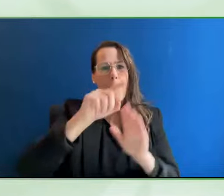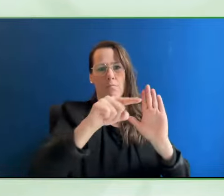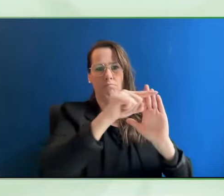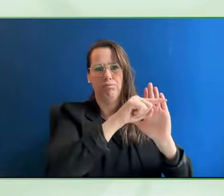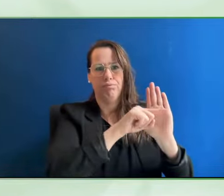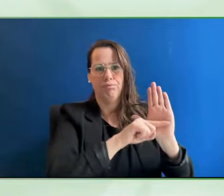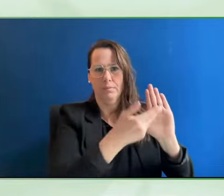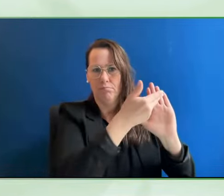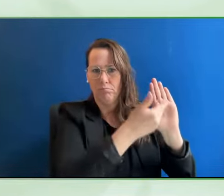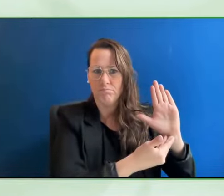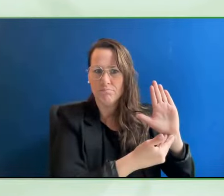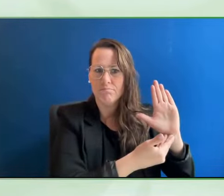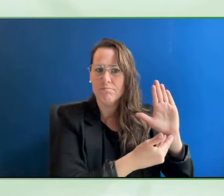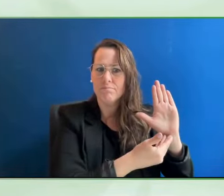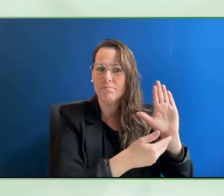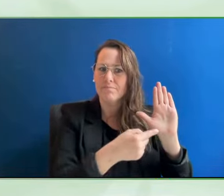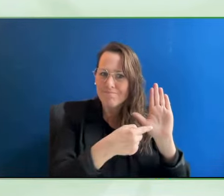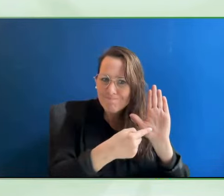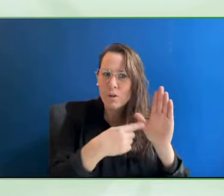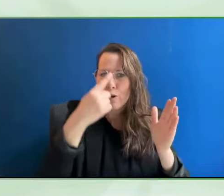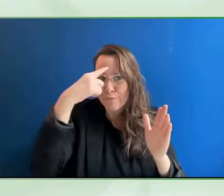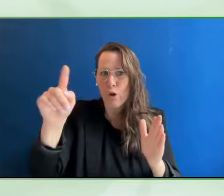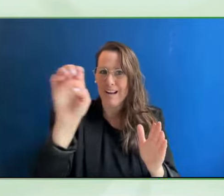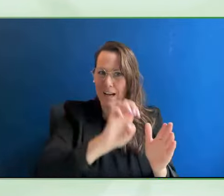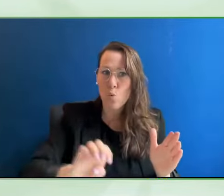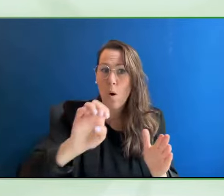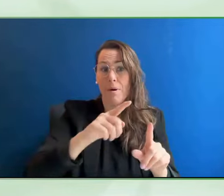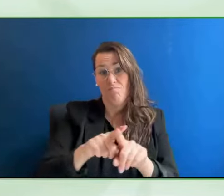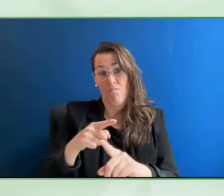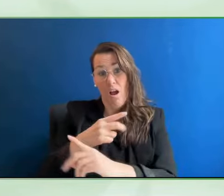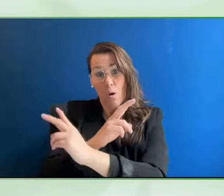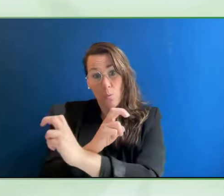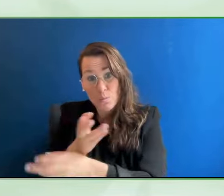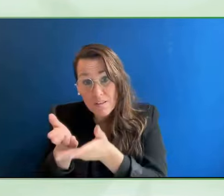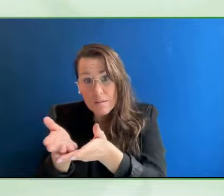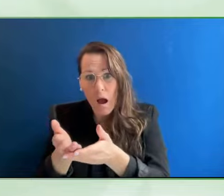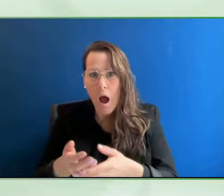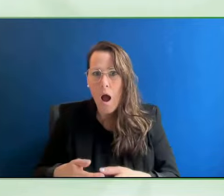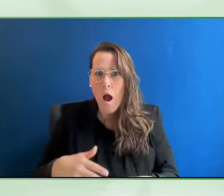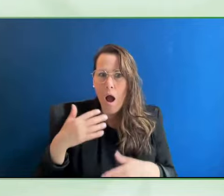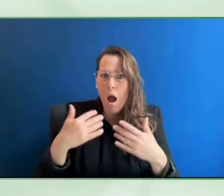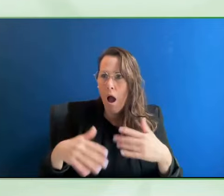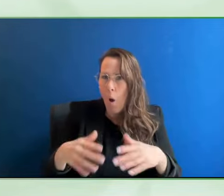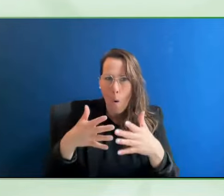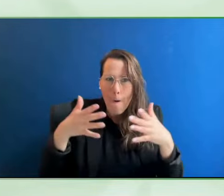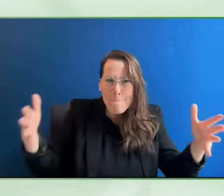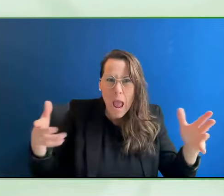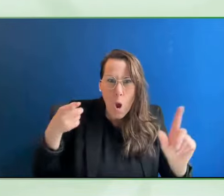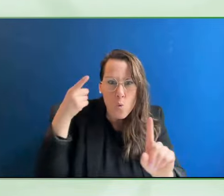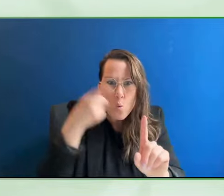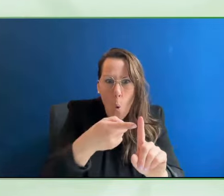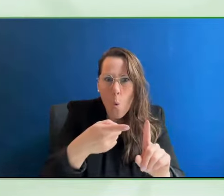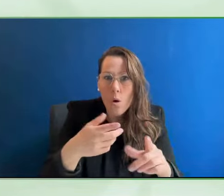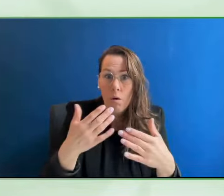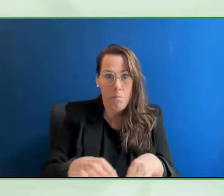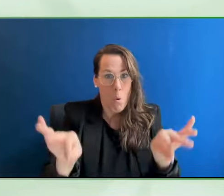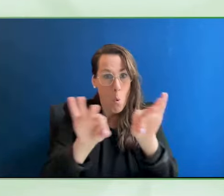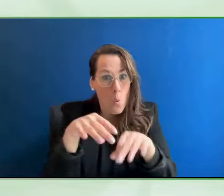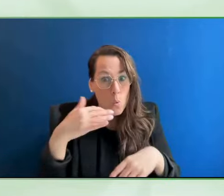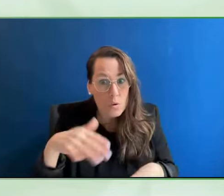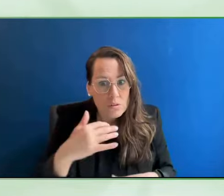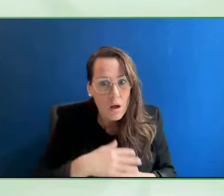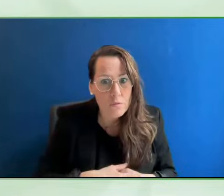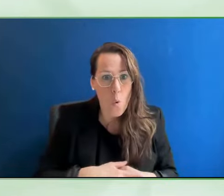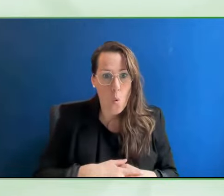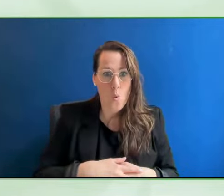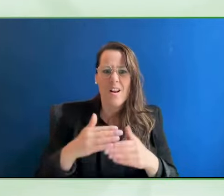due to ENACT, this issue will achieve more attention in ORF. Second, the possibilities of it will change in the